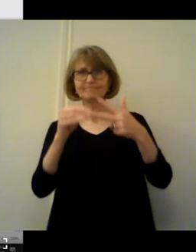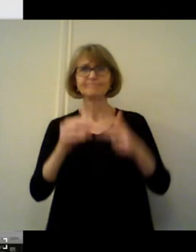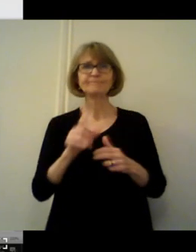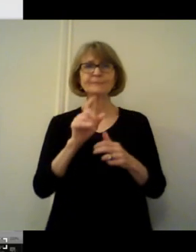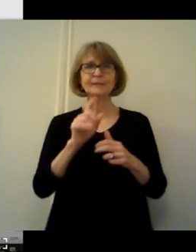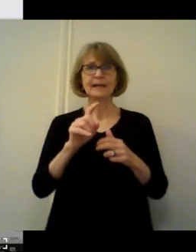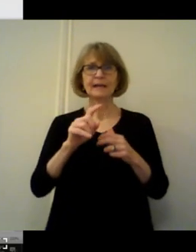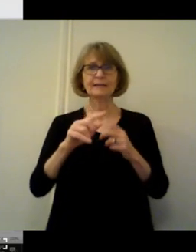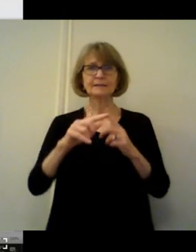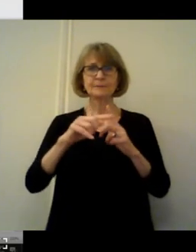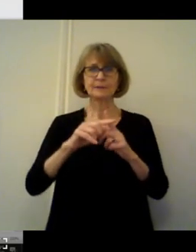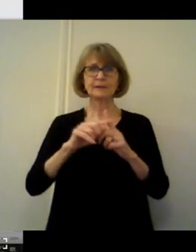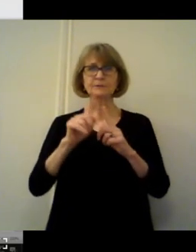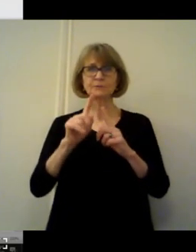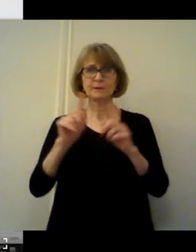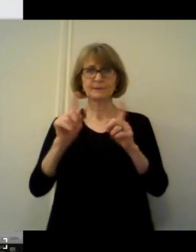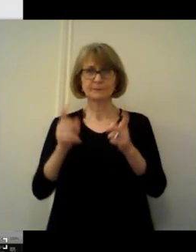parentheses equals